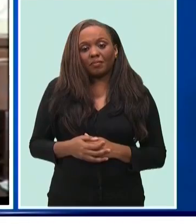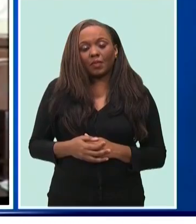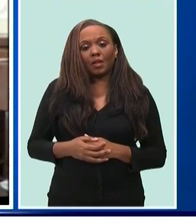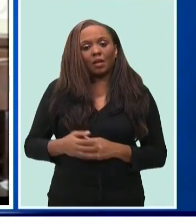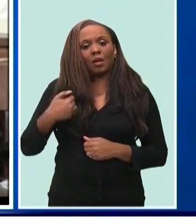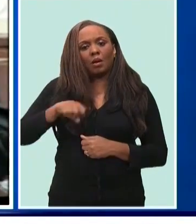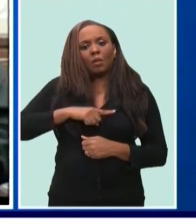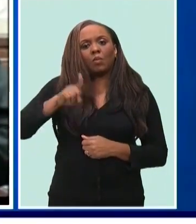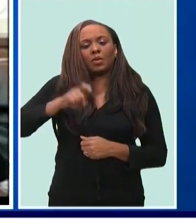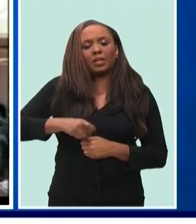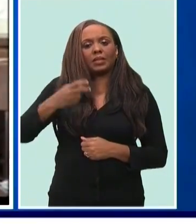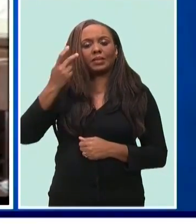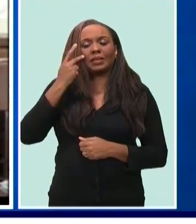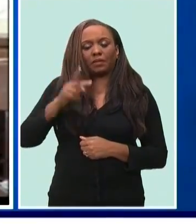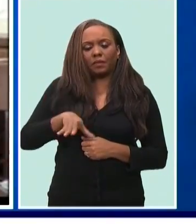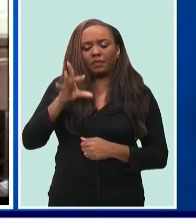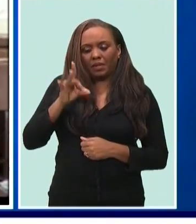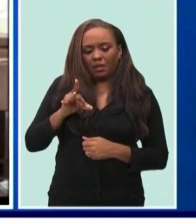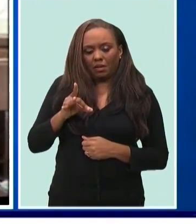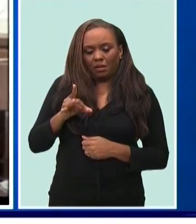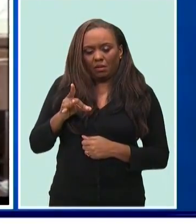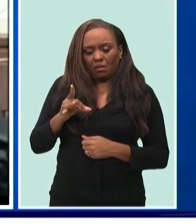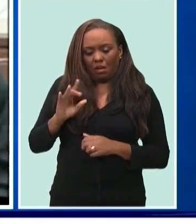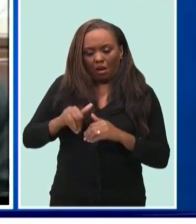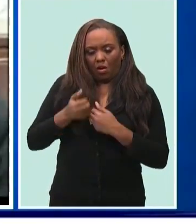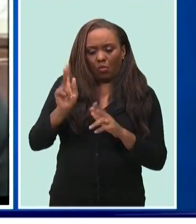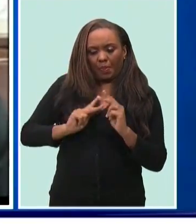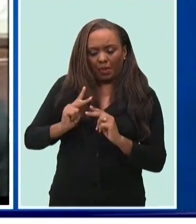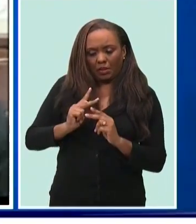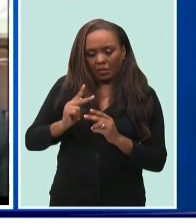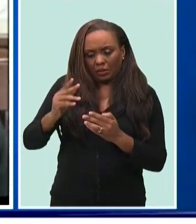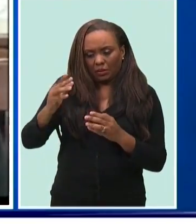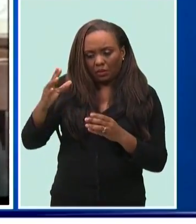asset was the proceeds of that particular